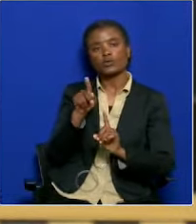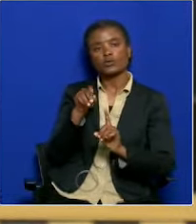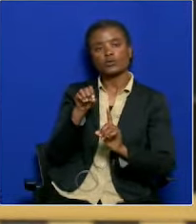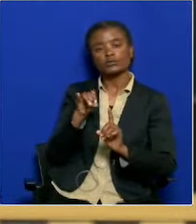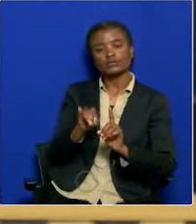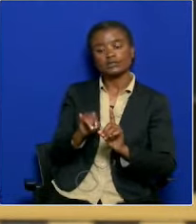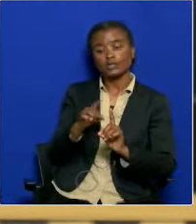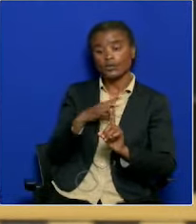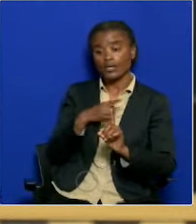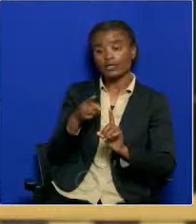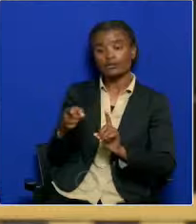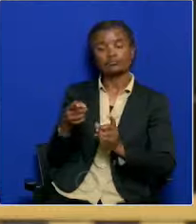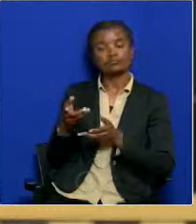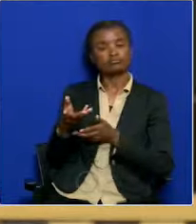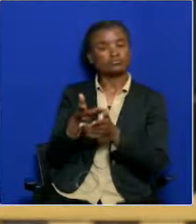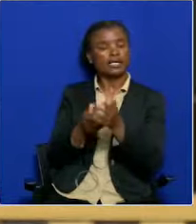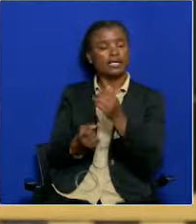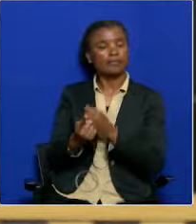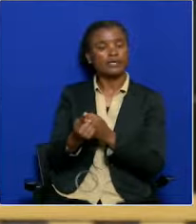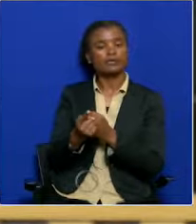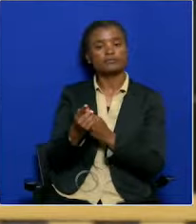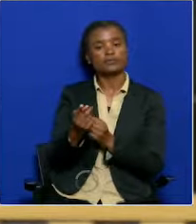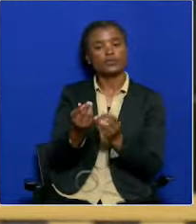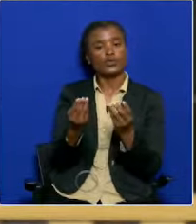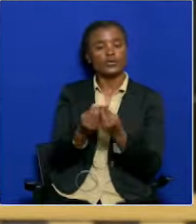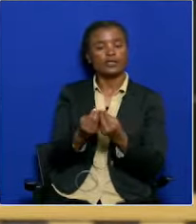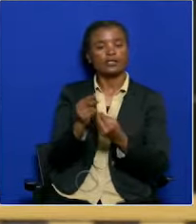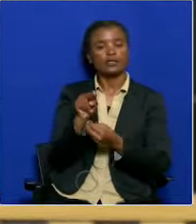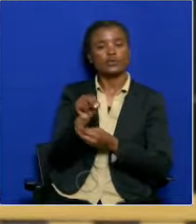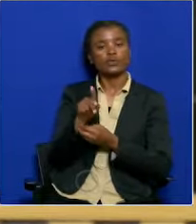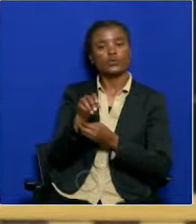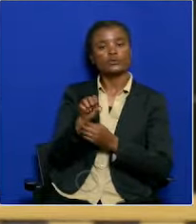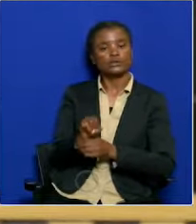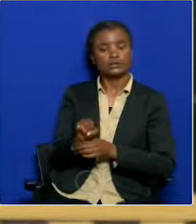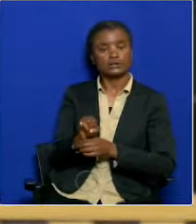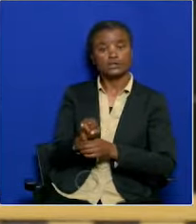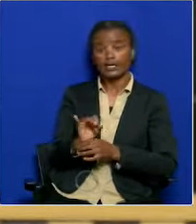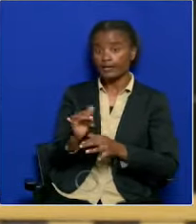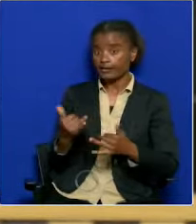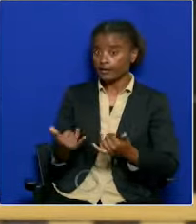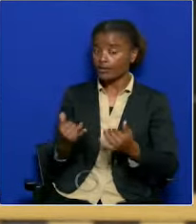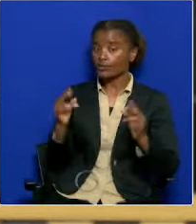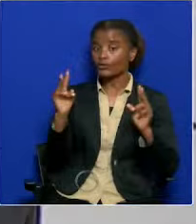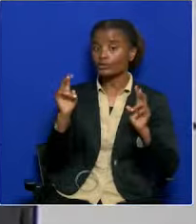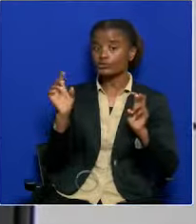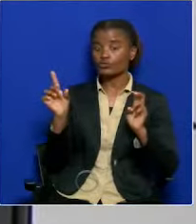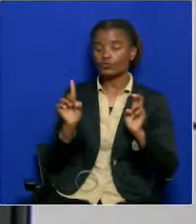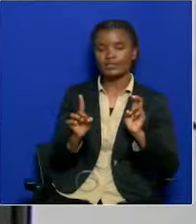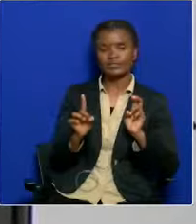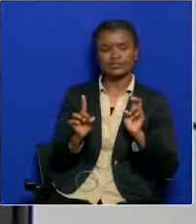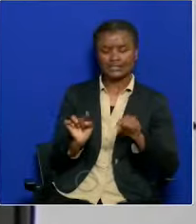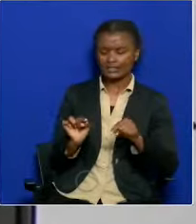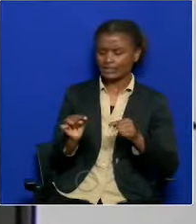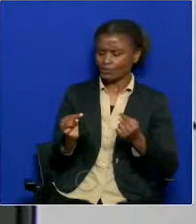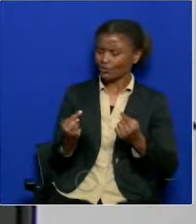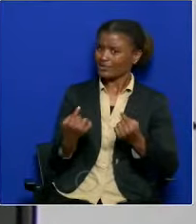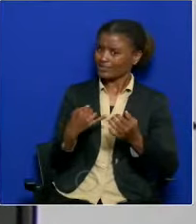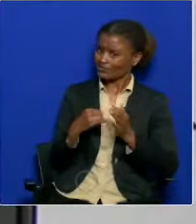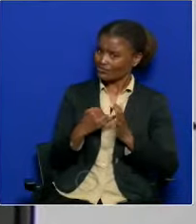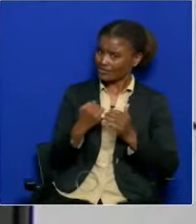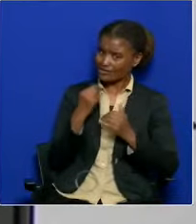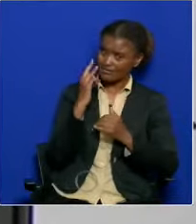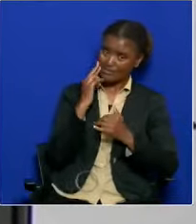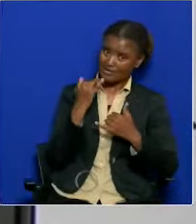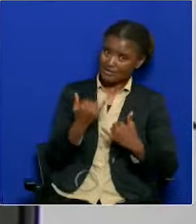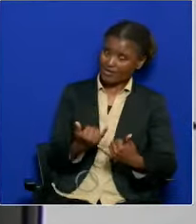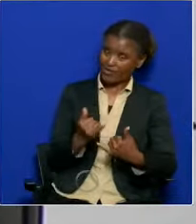Nkosi. But the quarrel now is that it cannot be that you just remembered 5 minutes ago as you're sitting there.